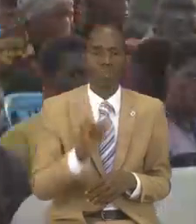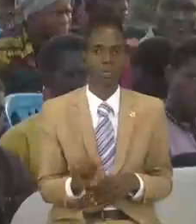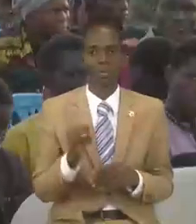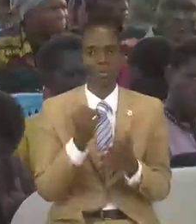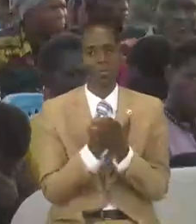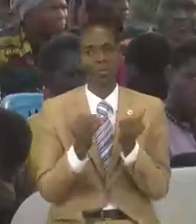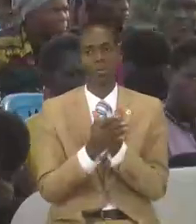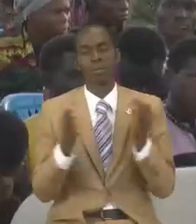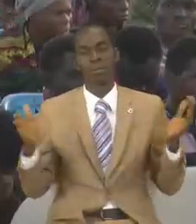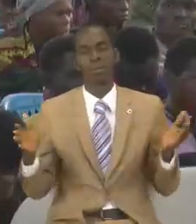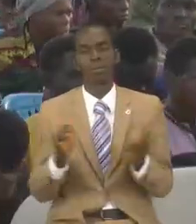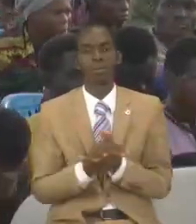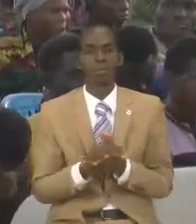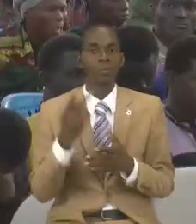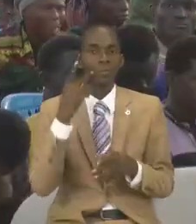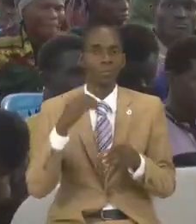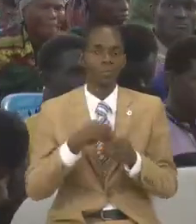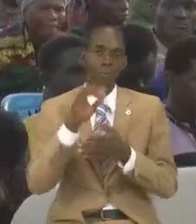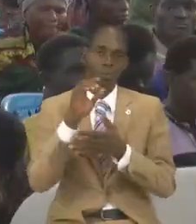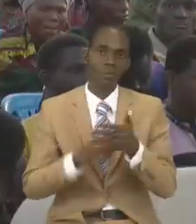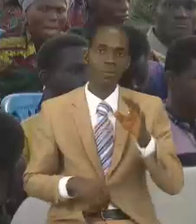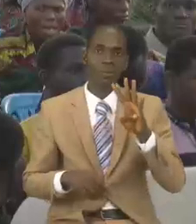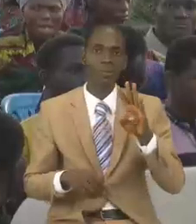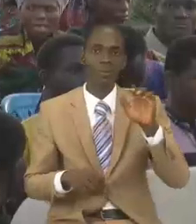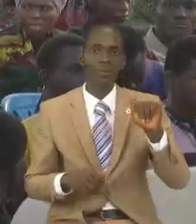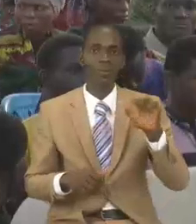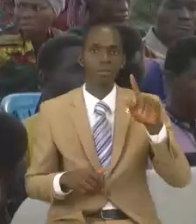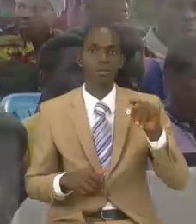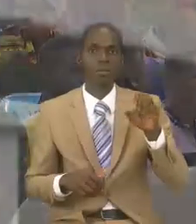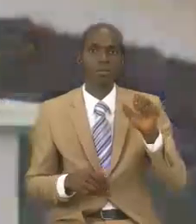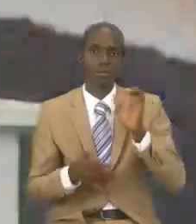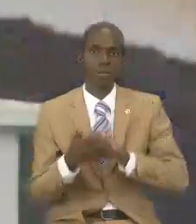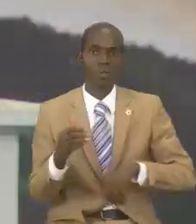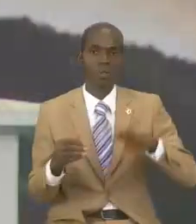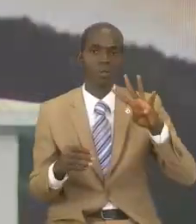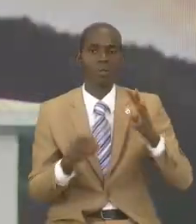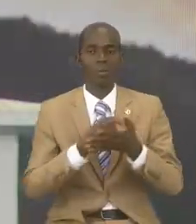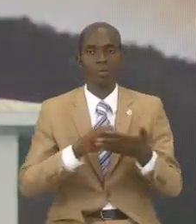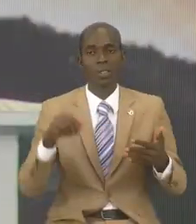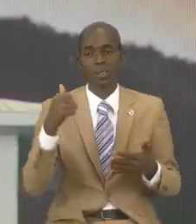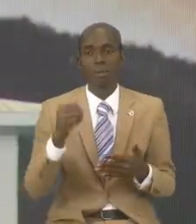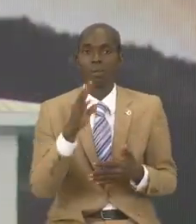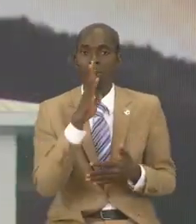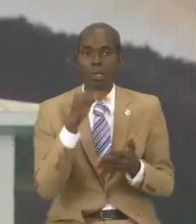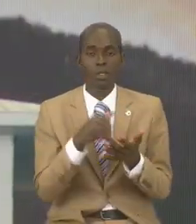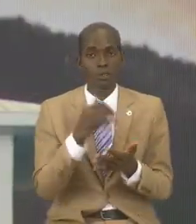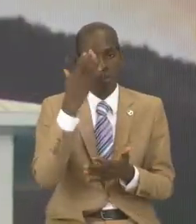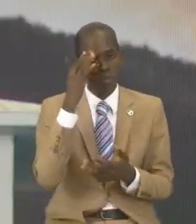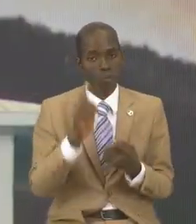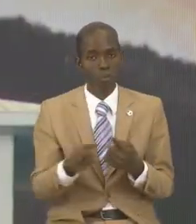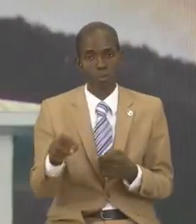told in chapter 4 of Acts, verse 10, be it known unto you